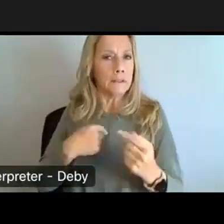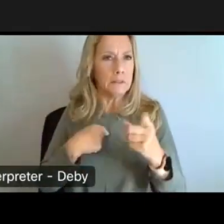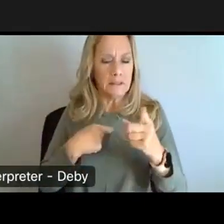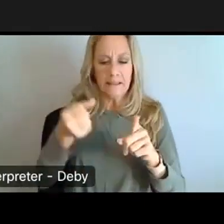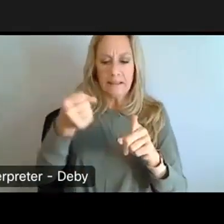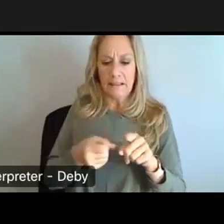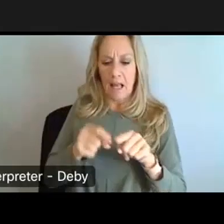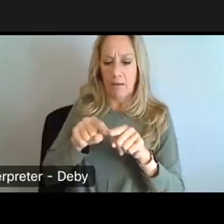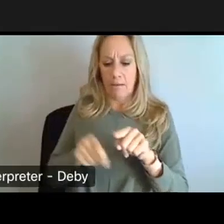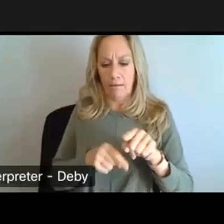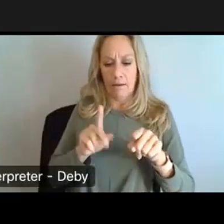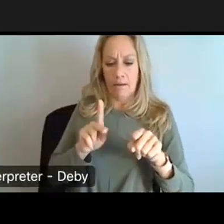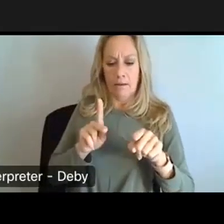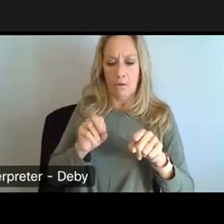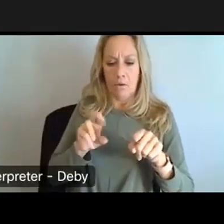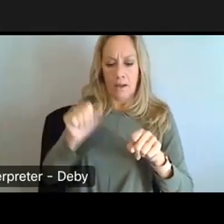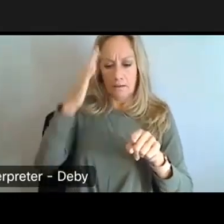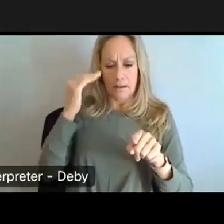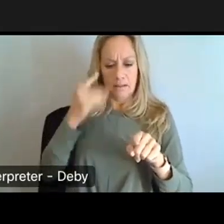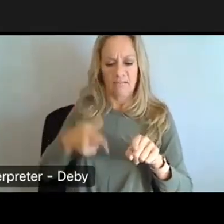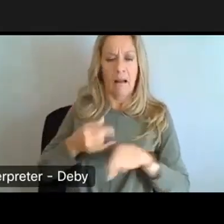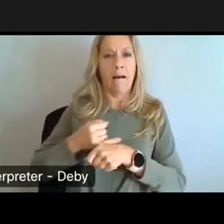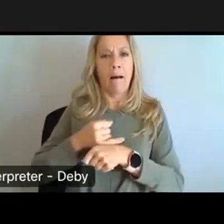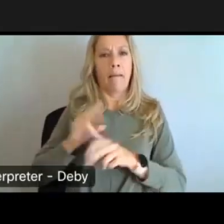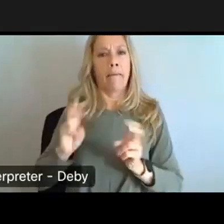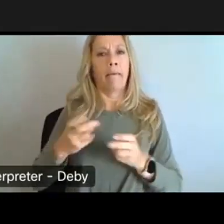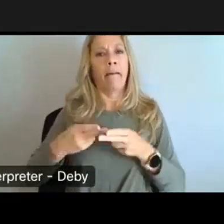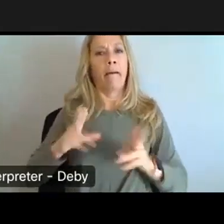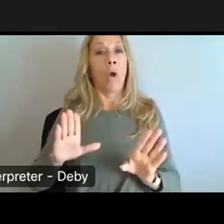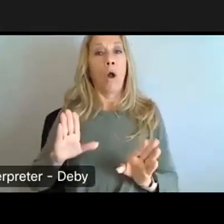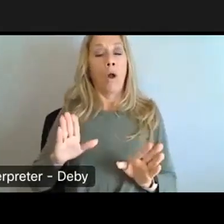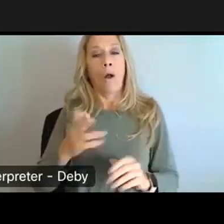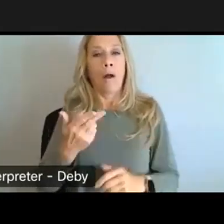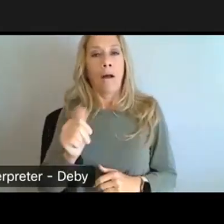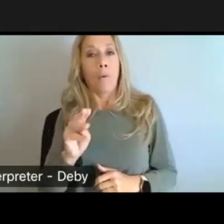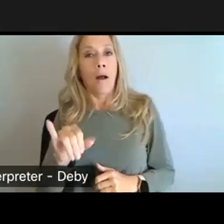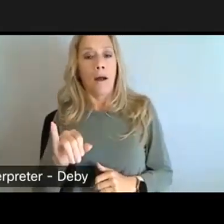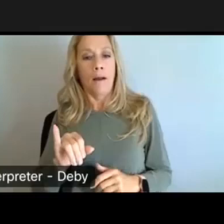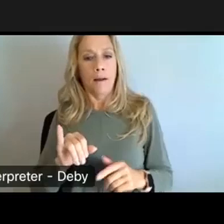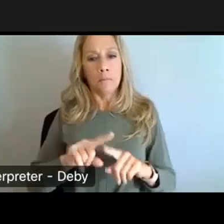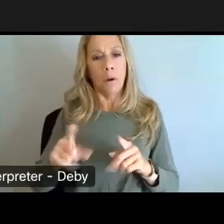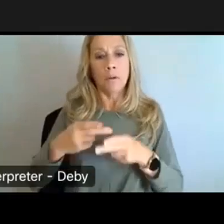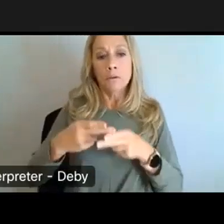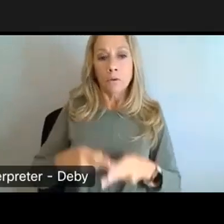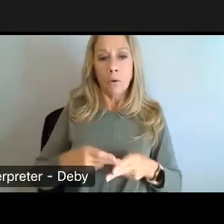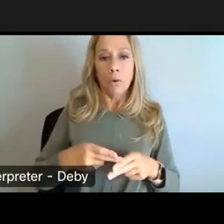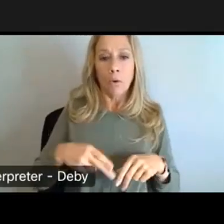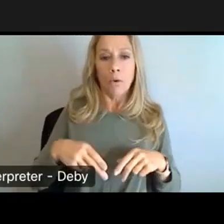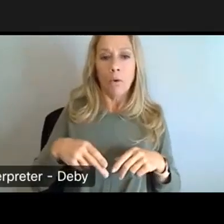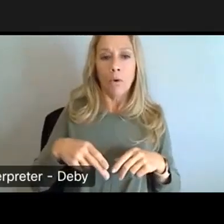Peninsula, there's an island. It's their version of Hawaii called Jeju, and we had just flown back into